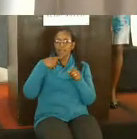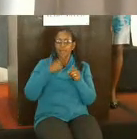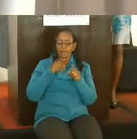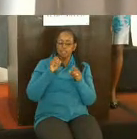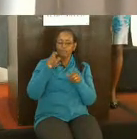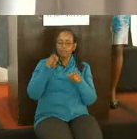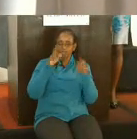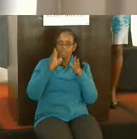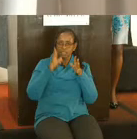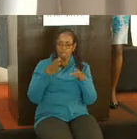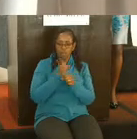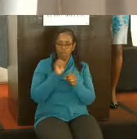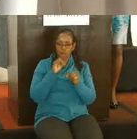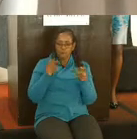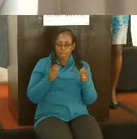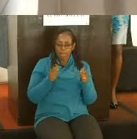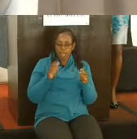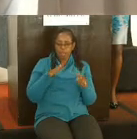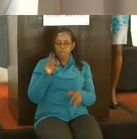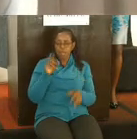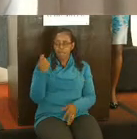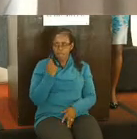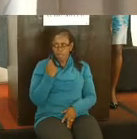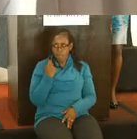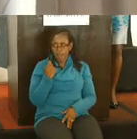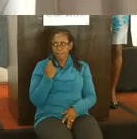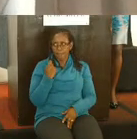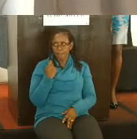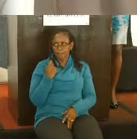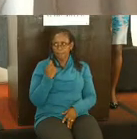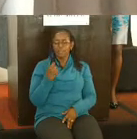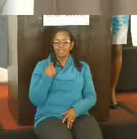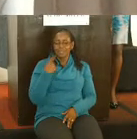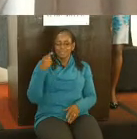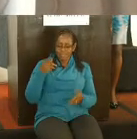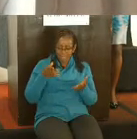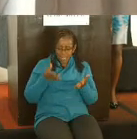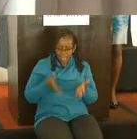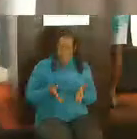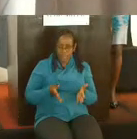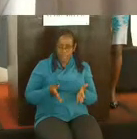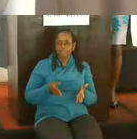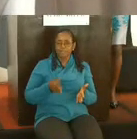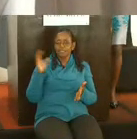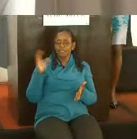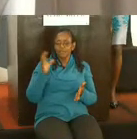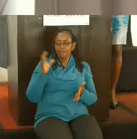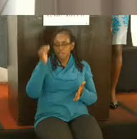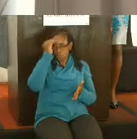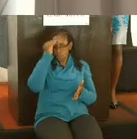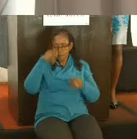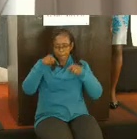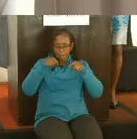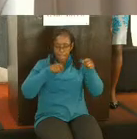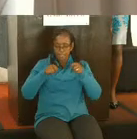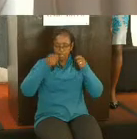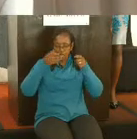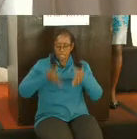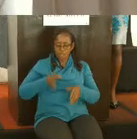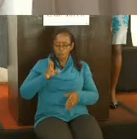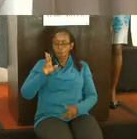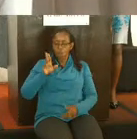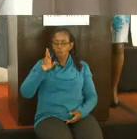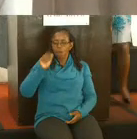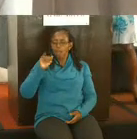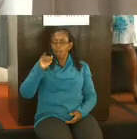director Association of media women in Kenya and she's currently the civic education manager at uraya